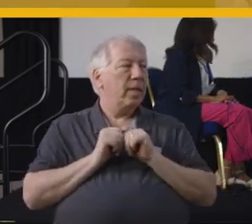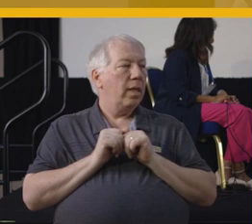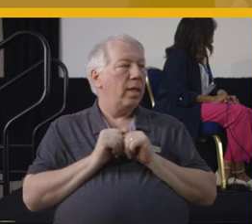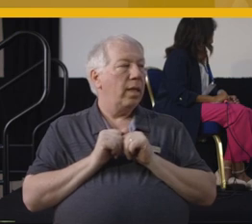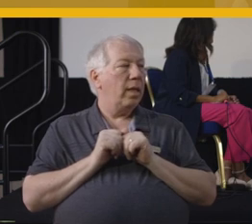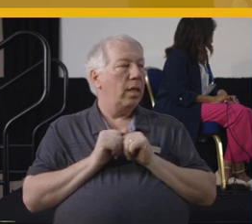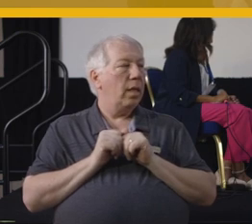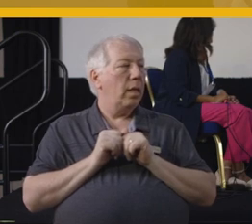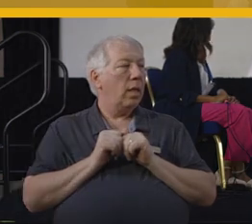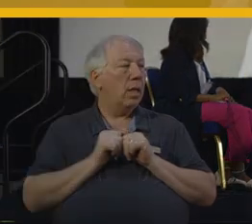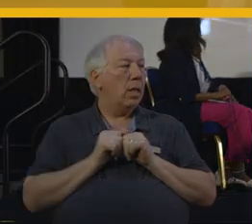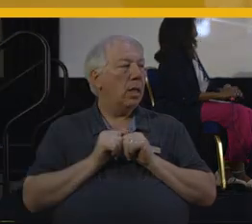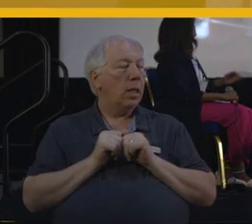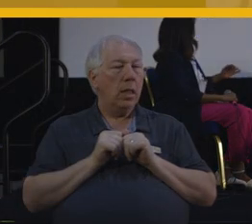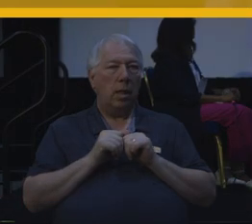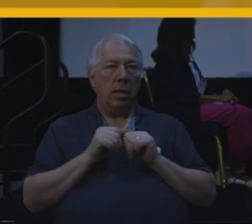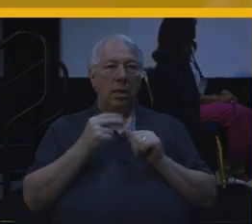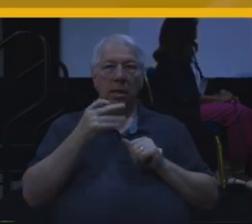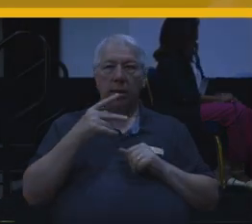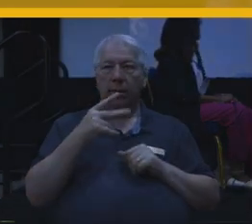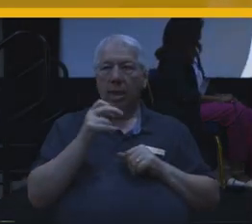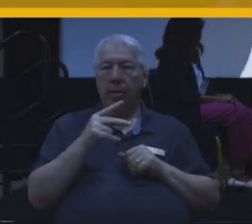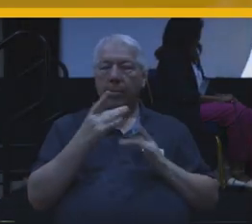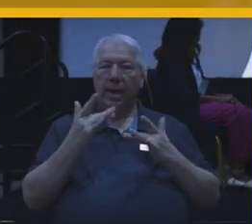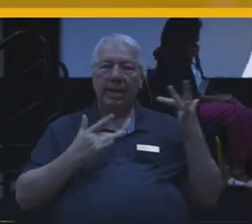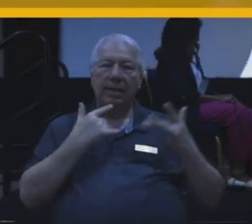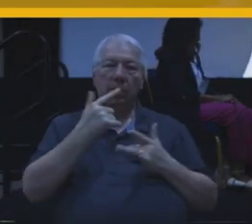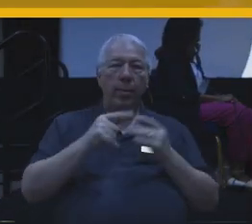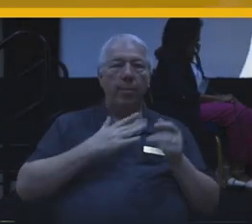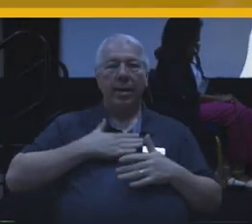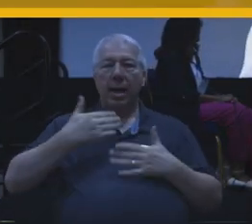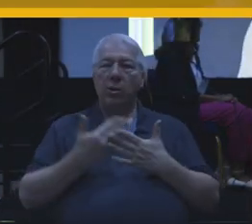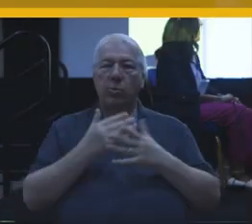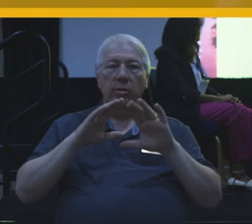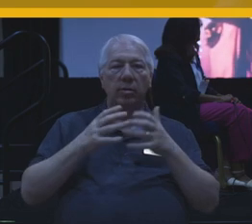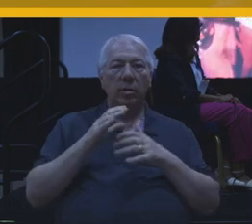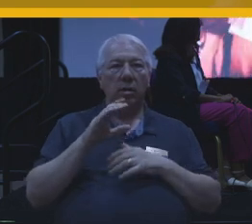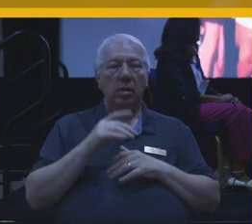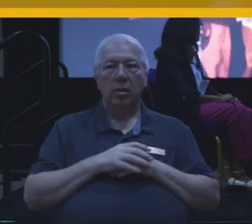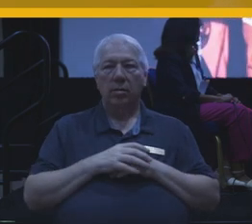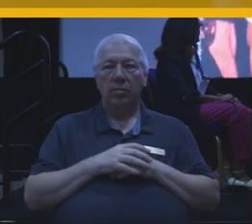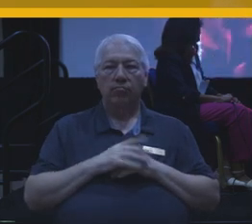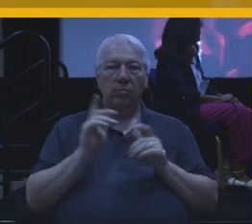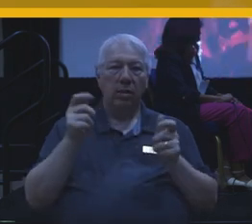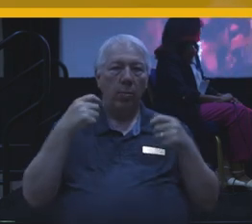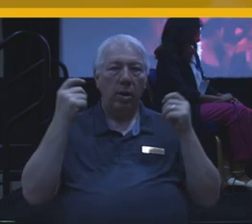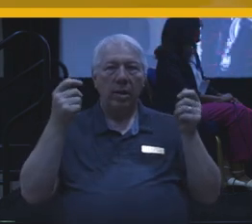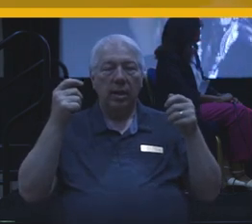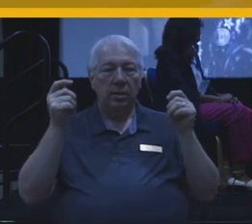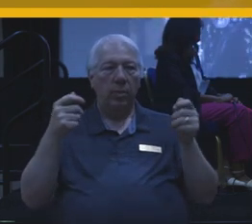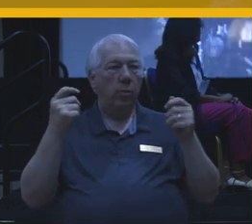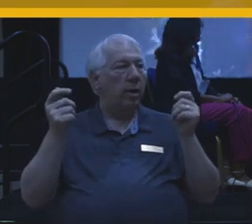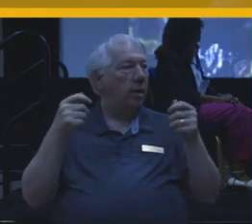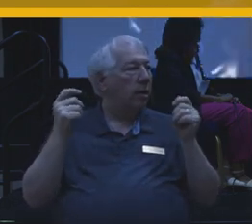What's going down, y'all? It's Big Pip, the hip-hop adventurer. I'm excited to tell you about my new series, The Glow. Here I celebrate, I celebrate, I